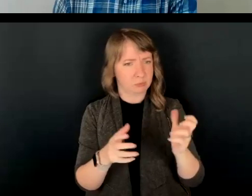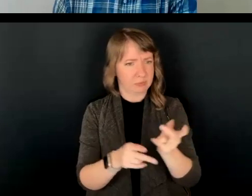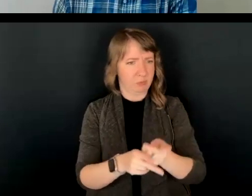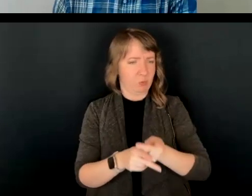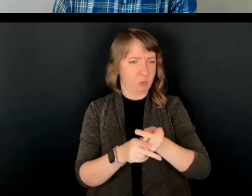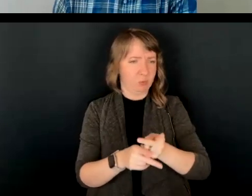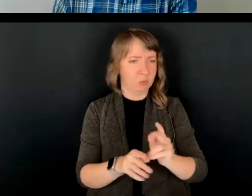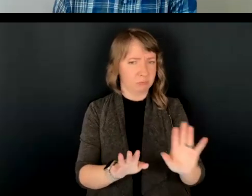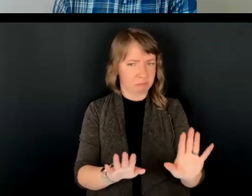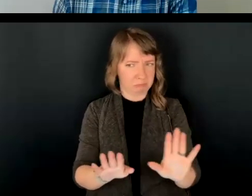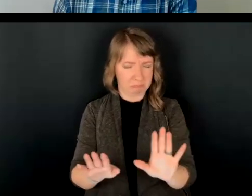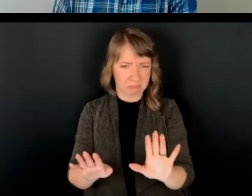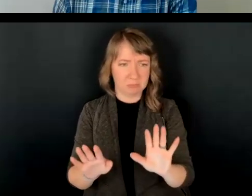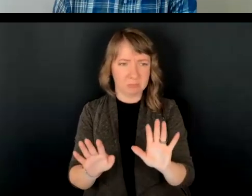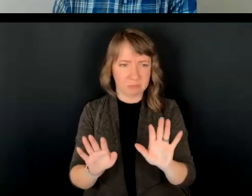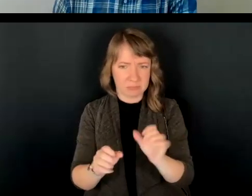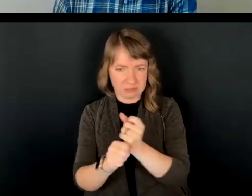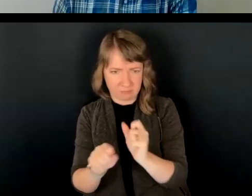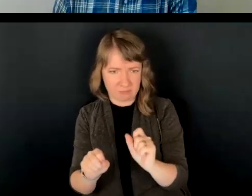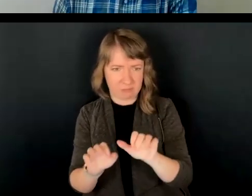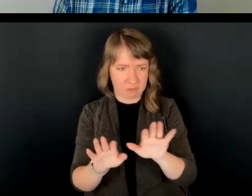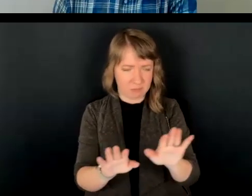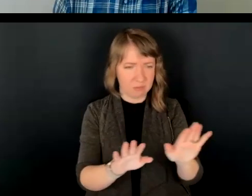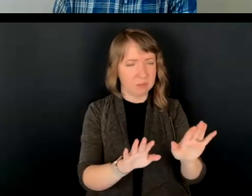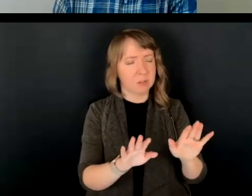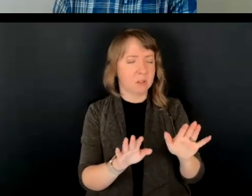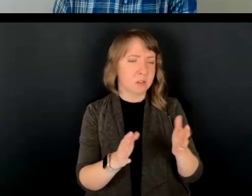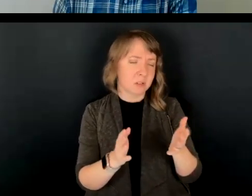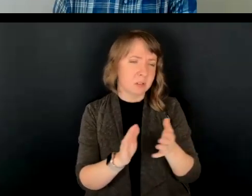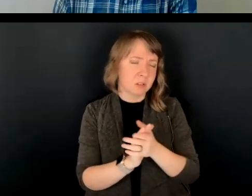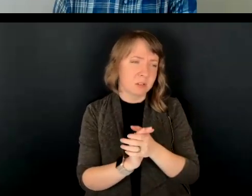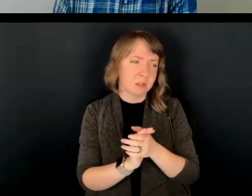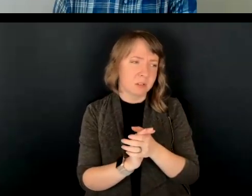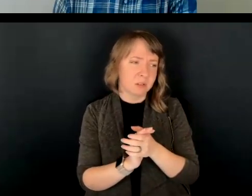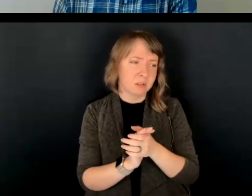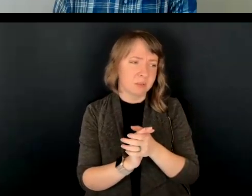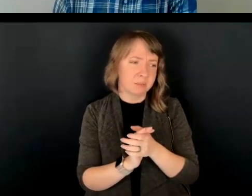that there is some backstop there so that